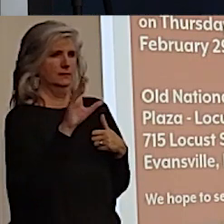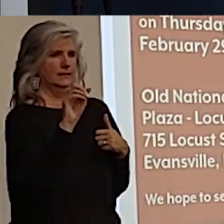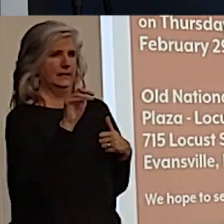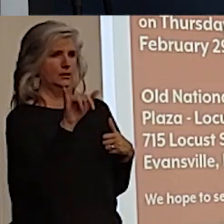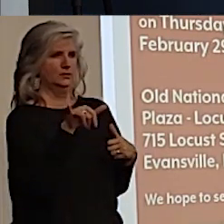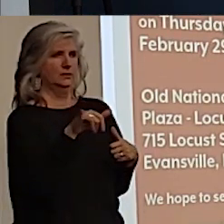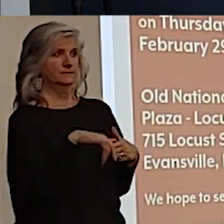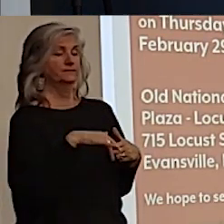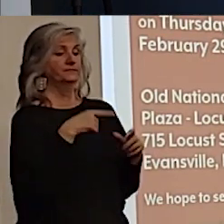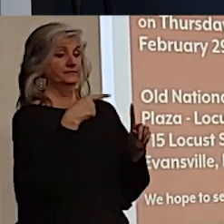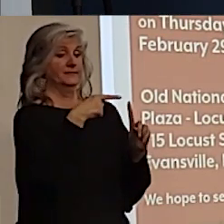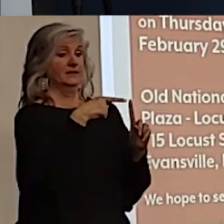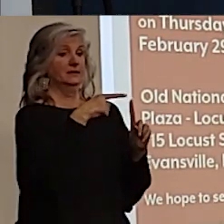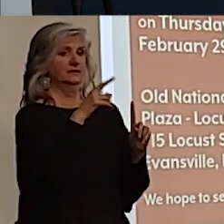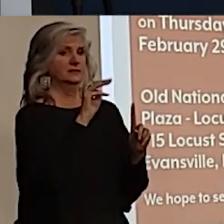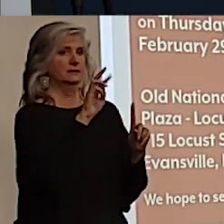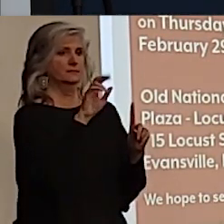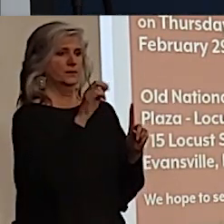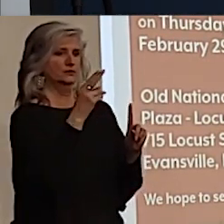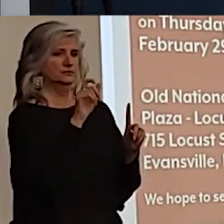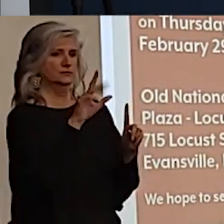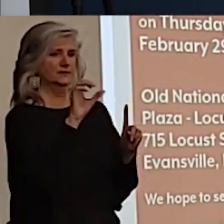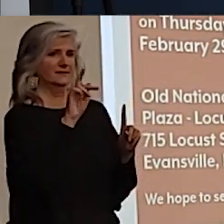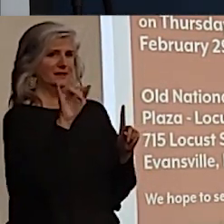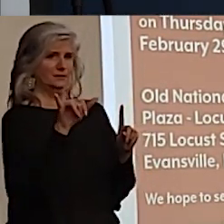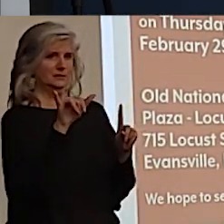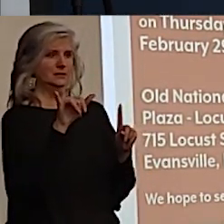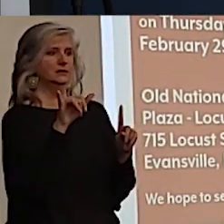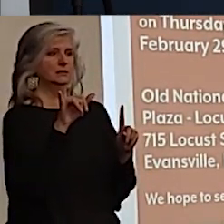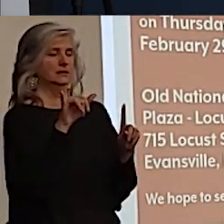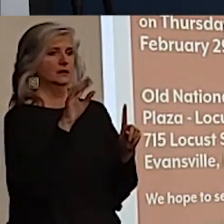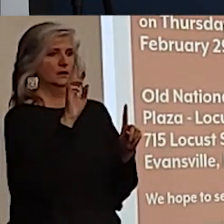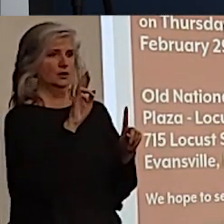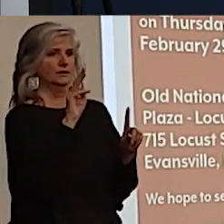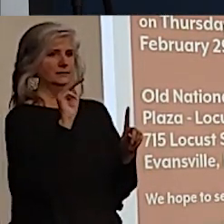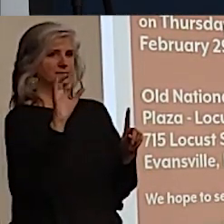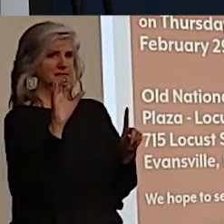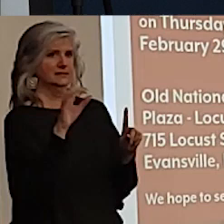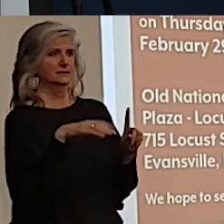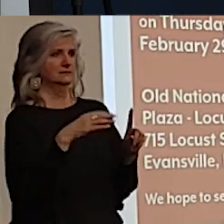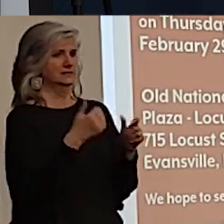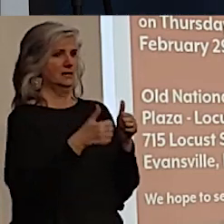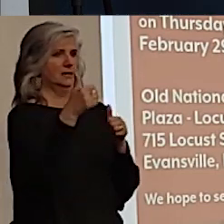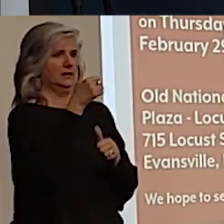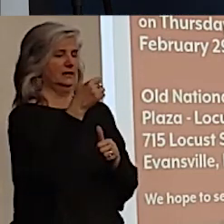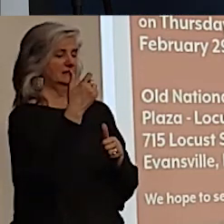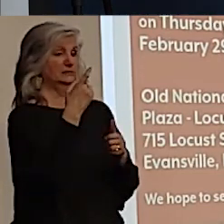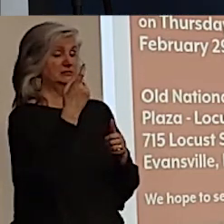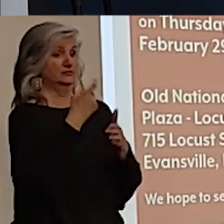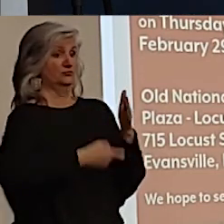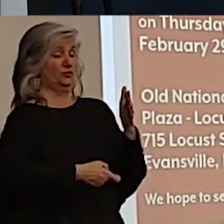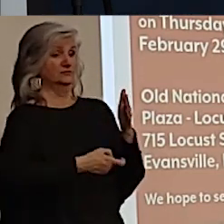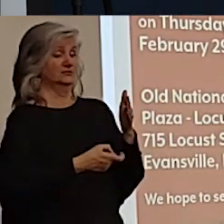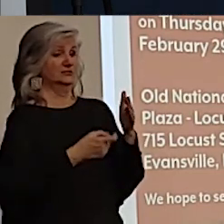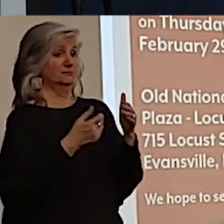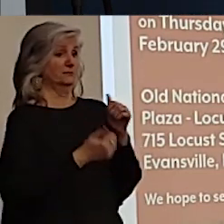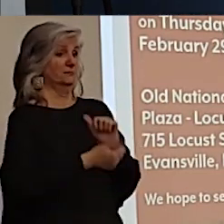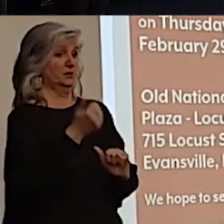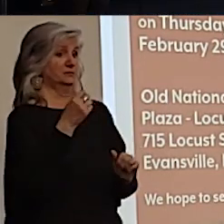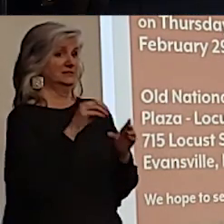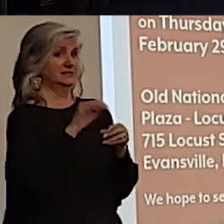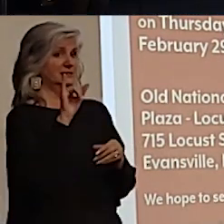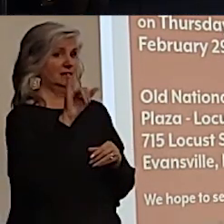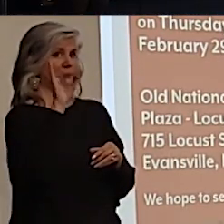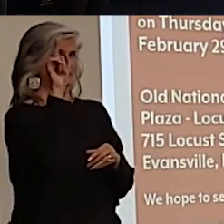He was a Marshall County RAMC customer who at the time was the highest utilities rates in the state. One corner, the